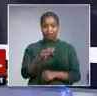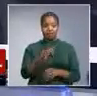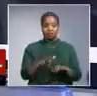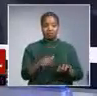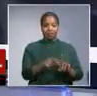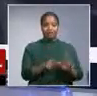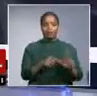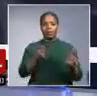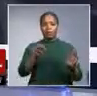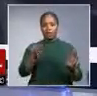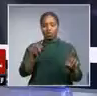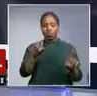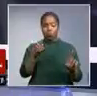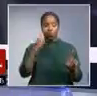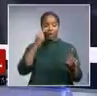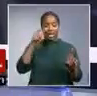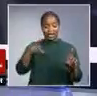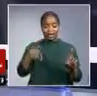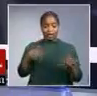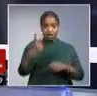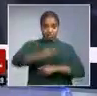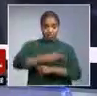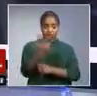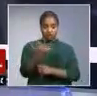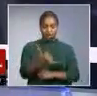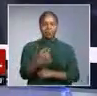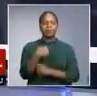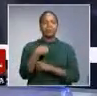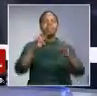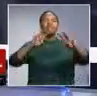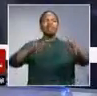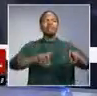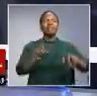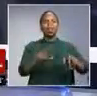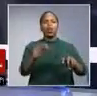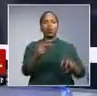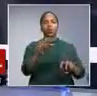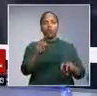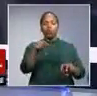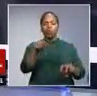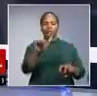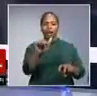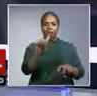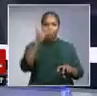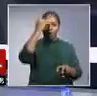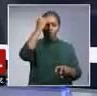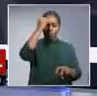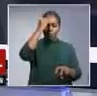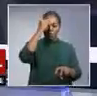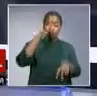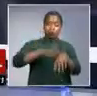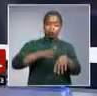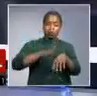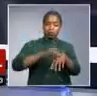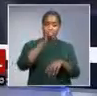Vytjie Mentor gave testimony for a second day today. She claims the Gupta family knew of top secret state matters and treated